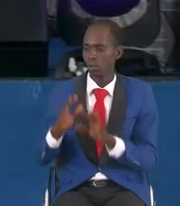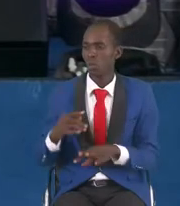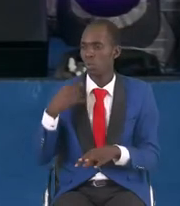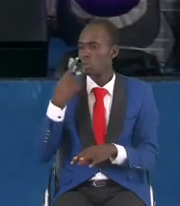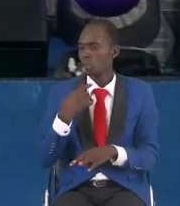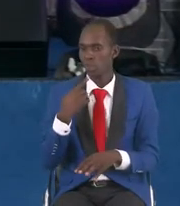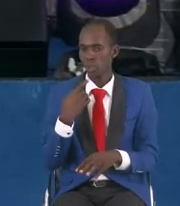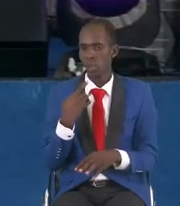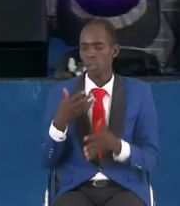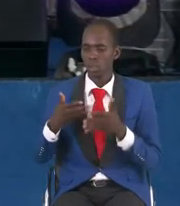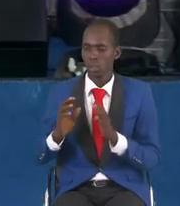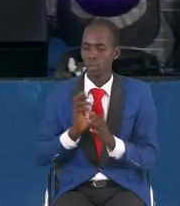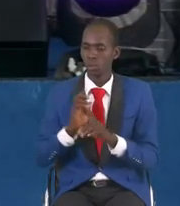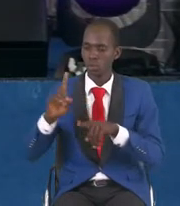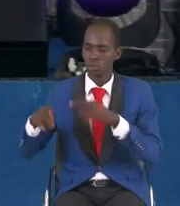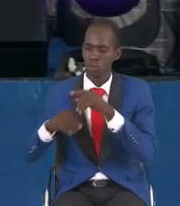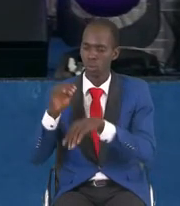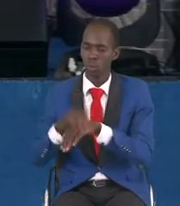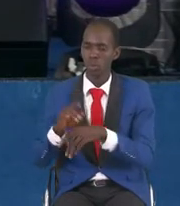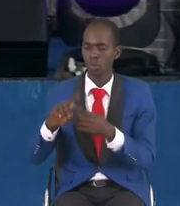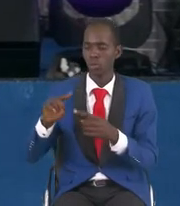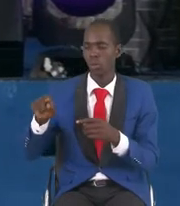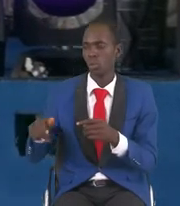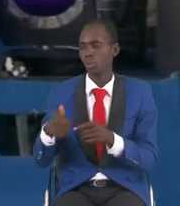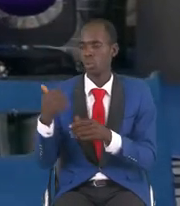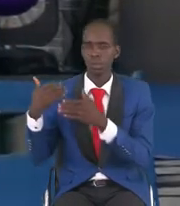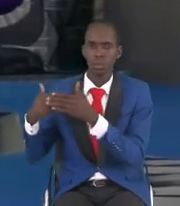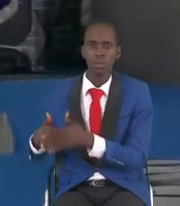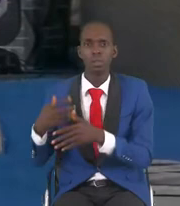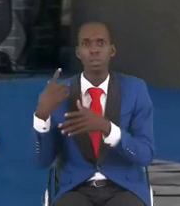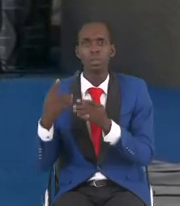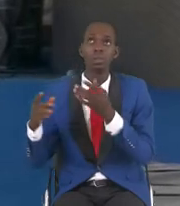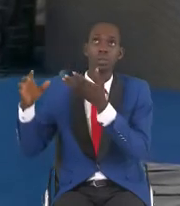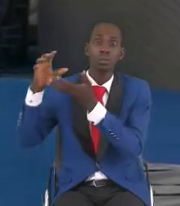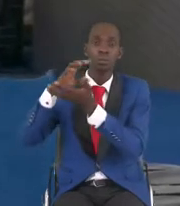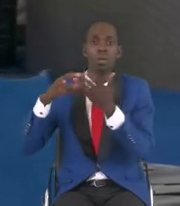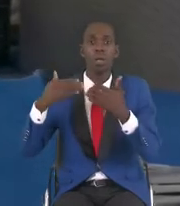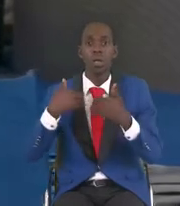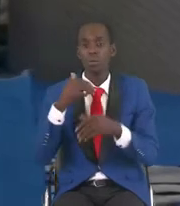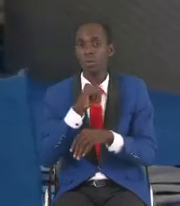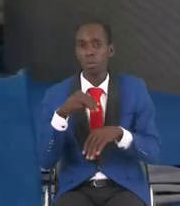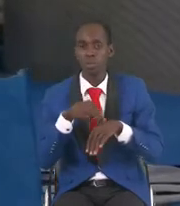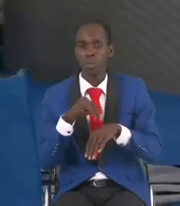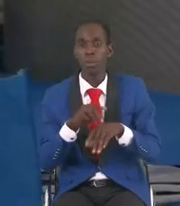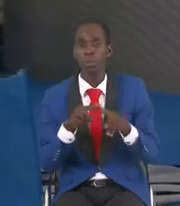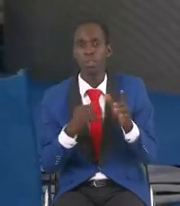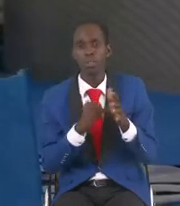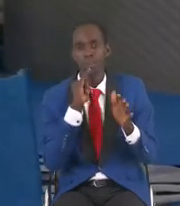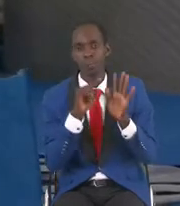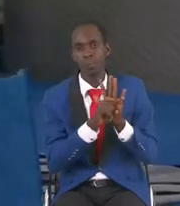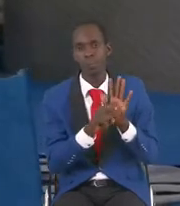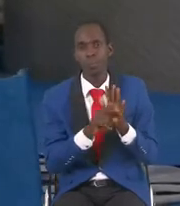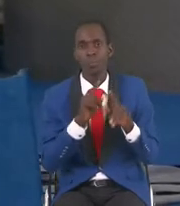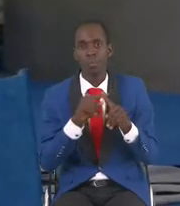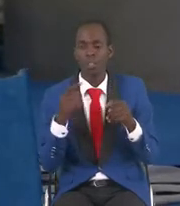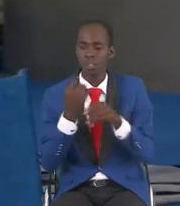us pass on to the other side? The storm has a message, a negative message. But the